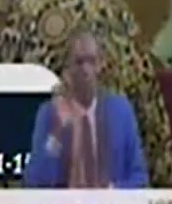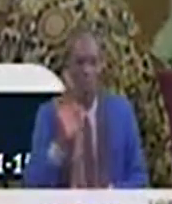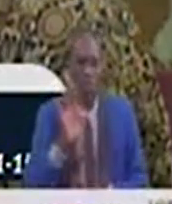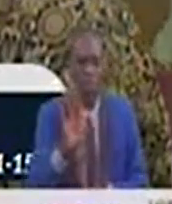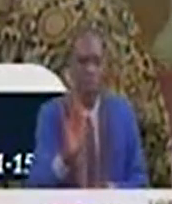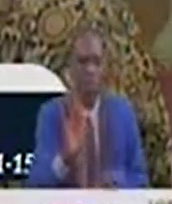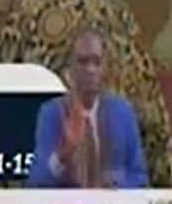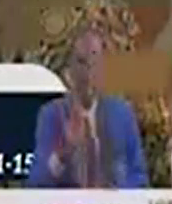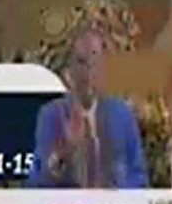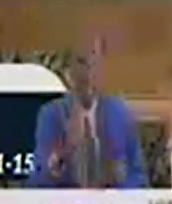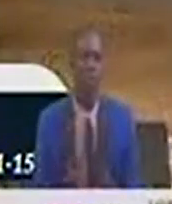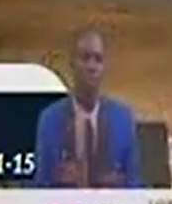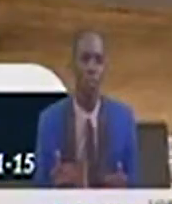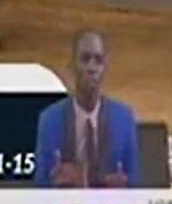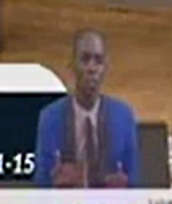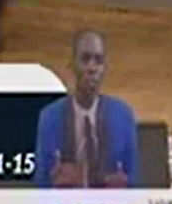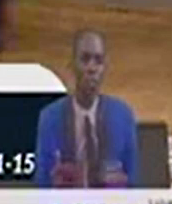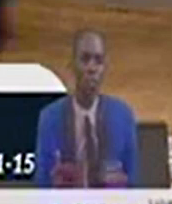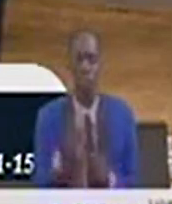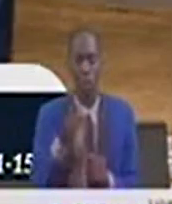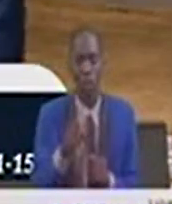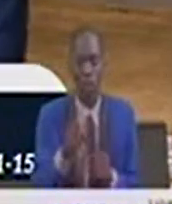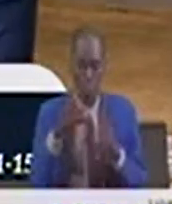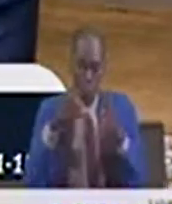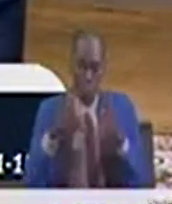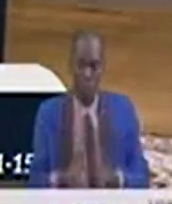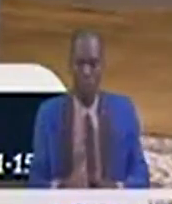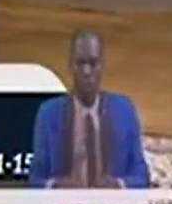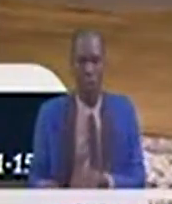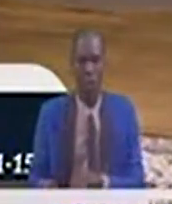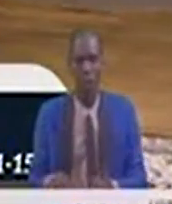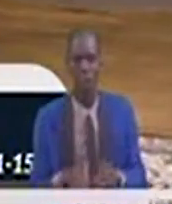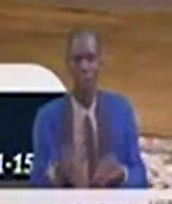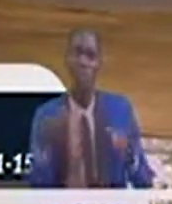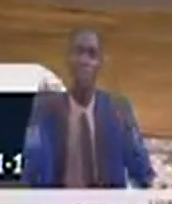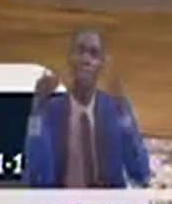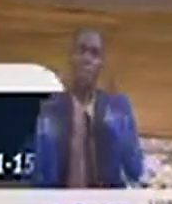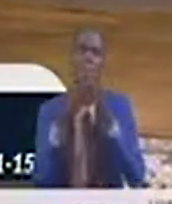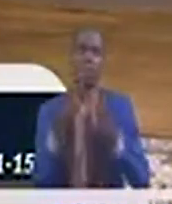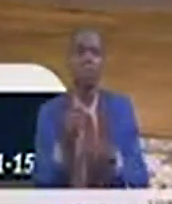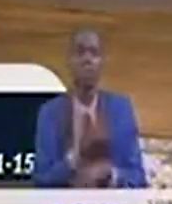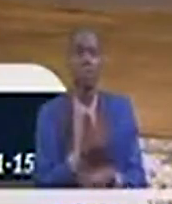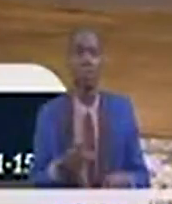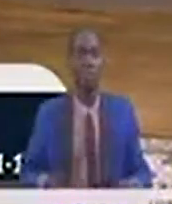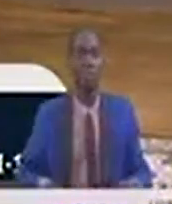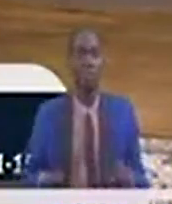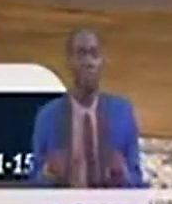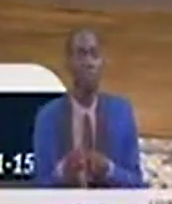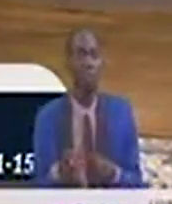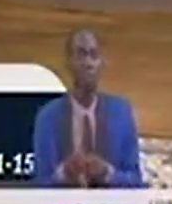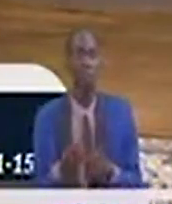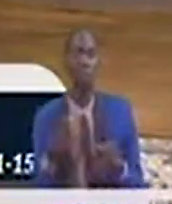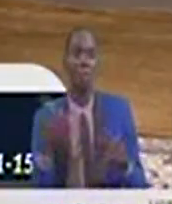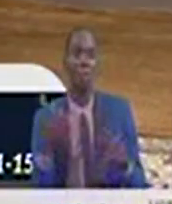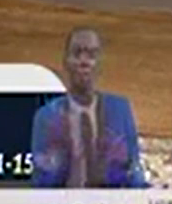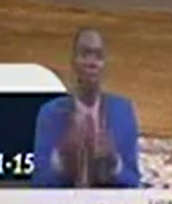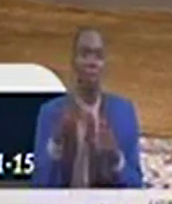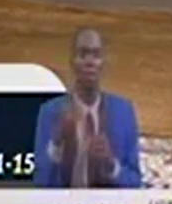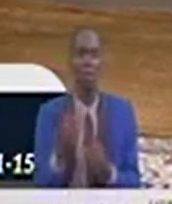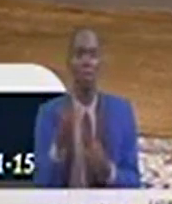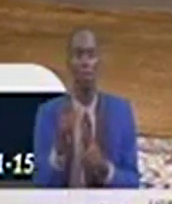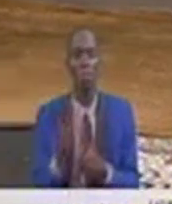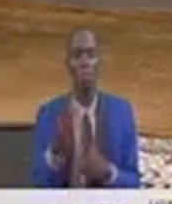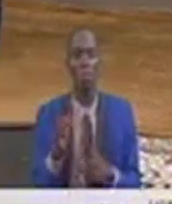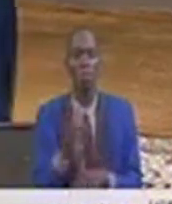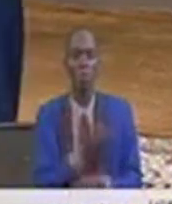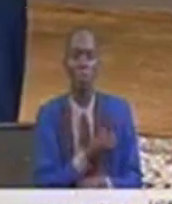transgression, which he committed against the Lord, even against the